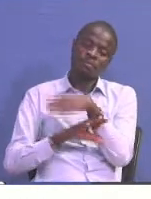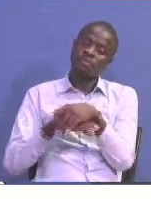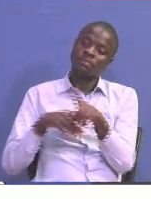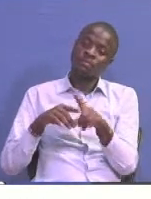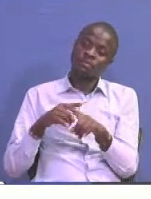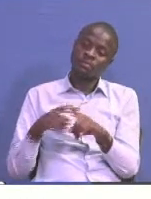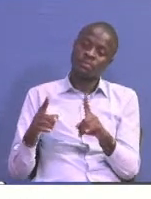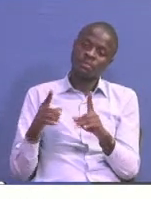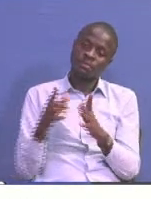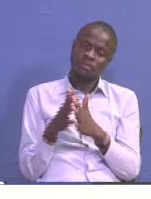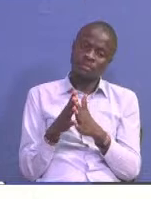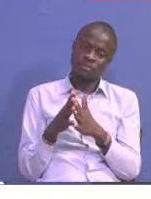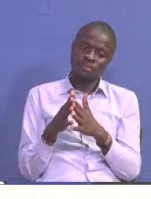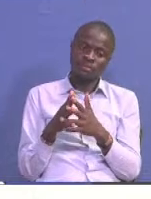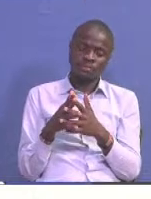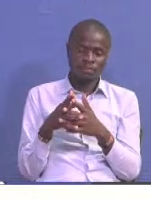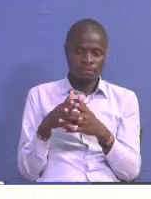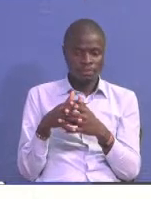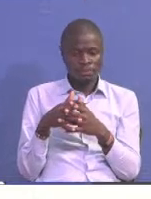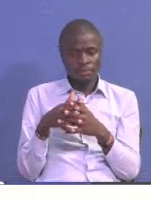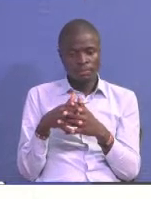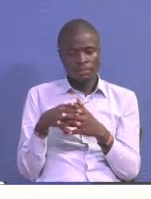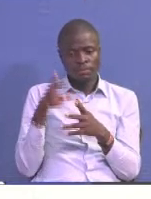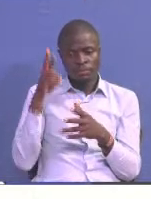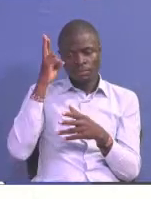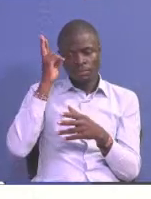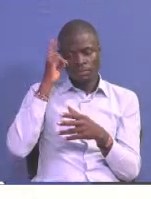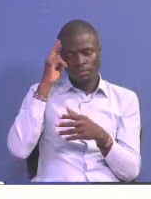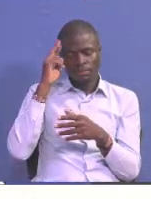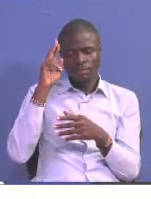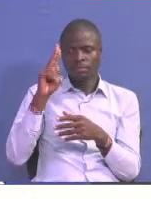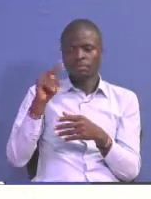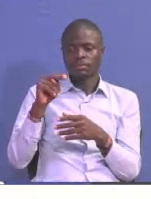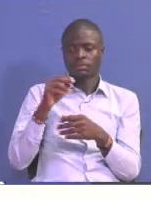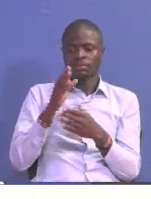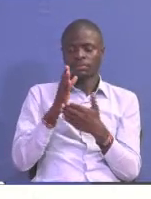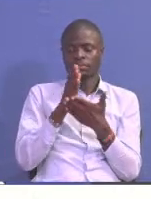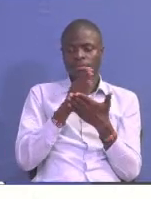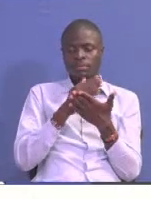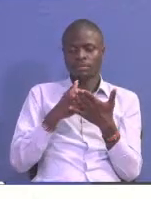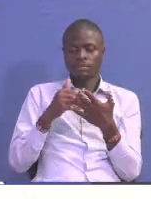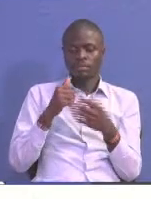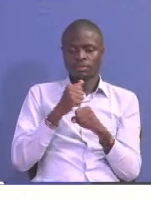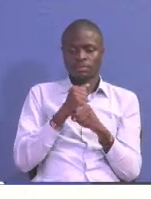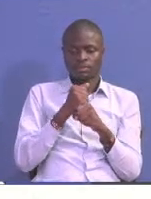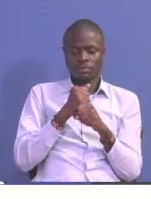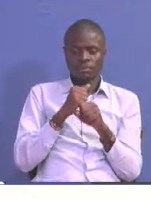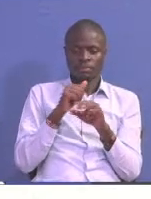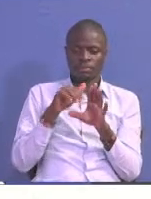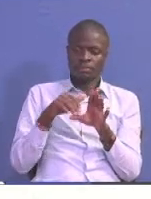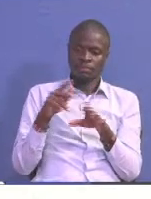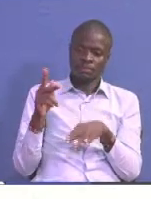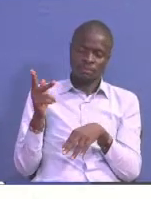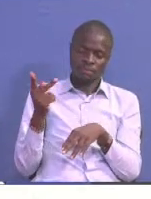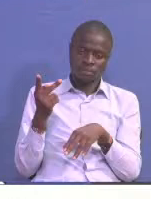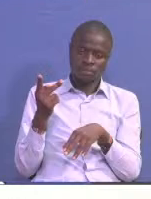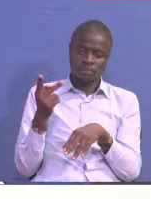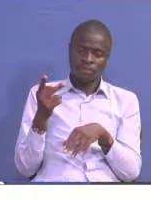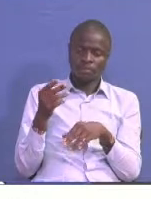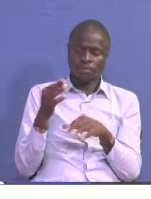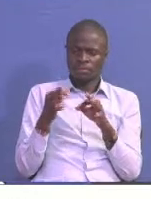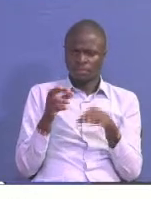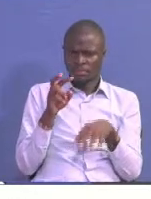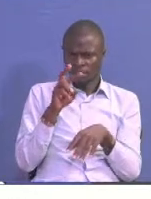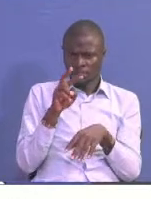But they don't have ingredients. There are no parts which are manufactured locally here. Yeah. So if you